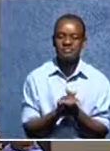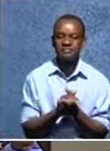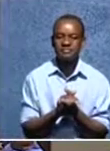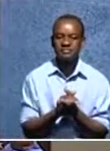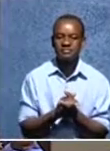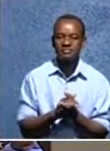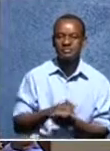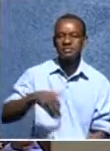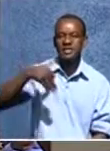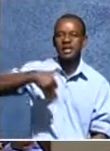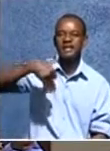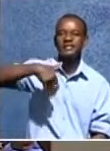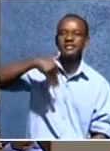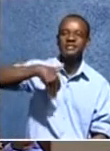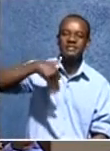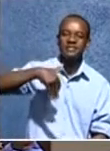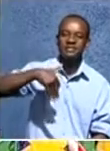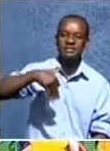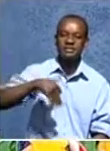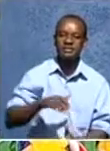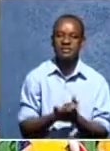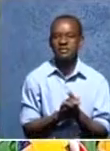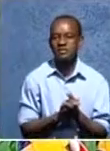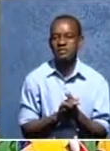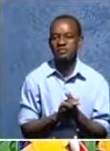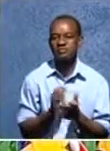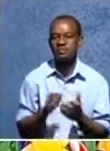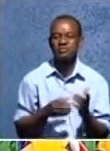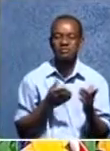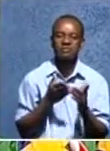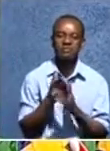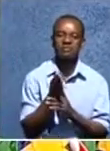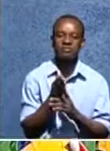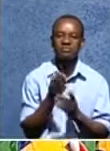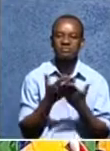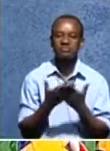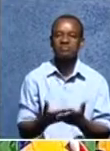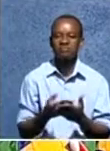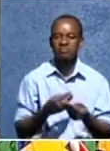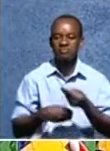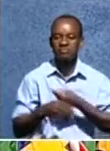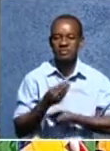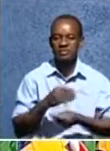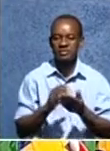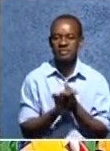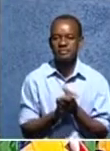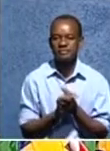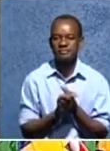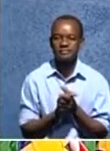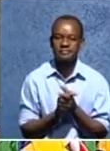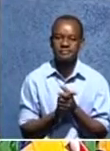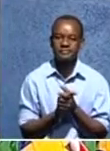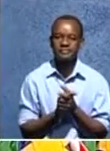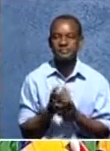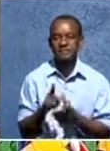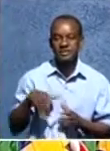when, you know, the international economic crunch hit the world. Yes. People very often compare, and tourism is a very, very competitive industry.